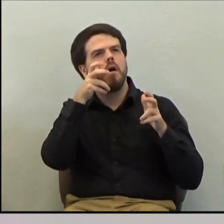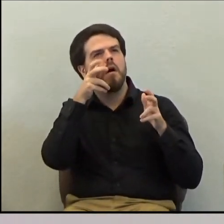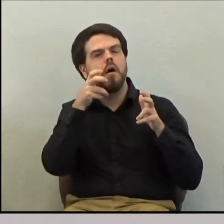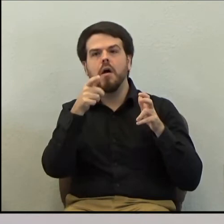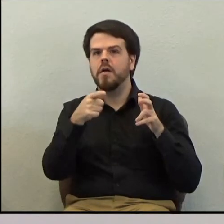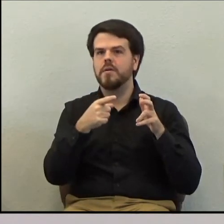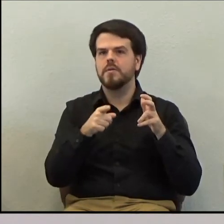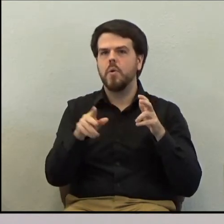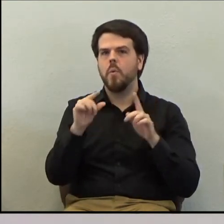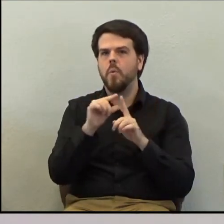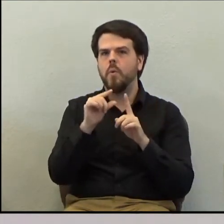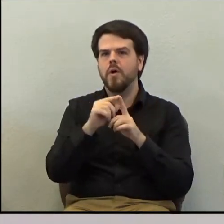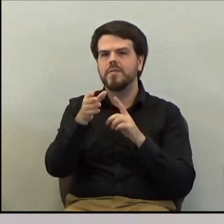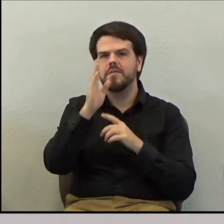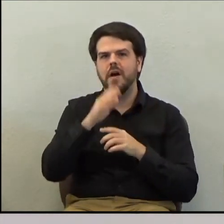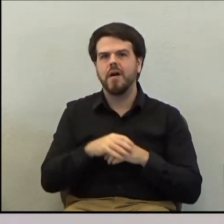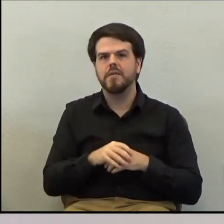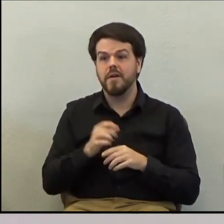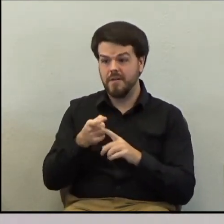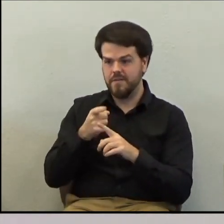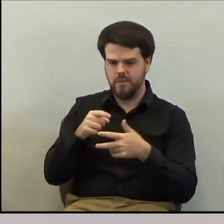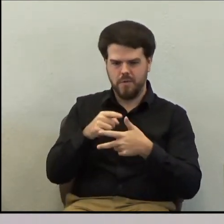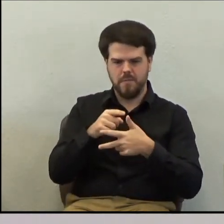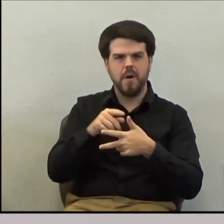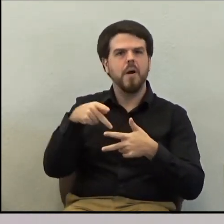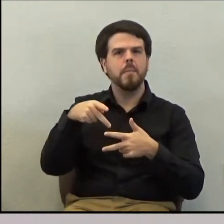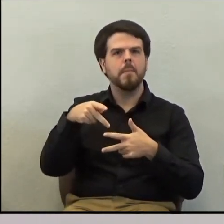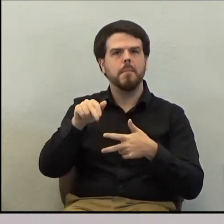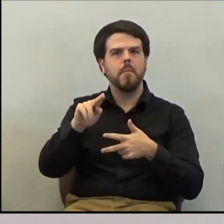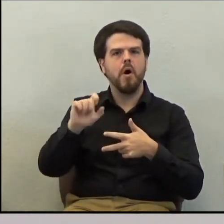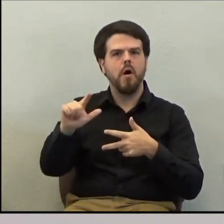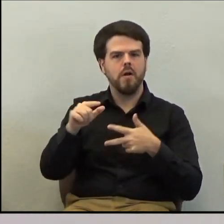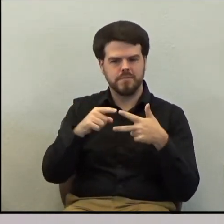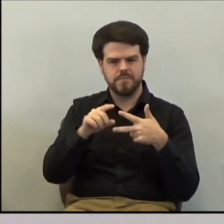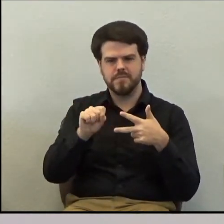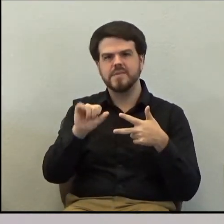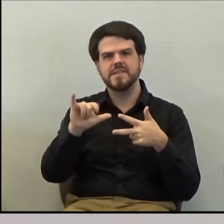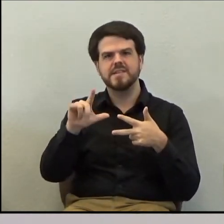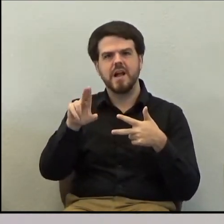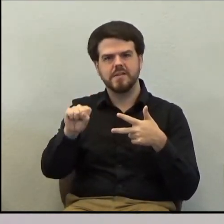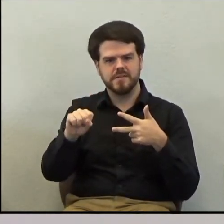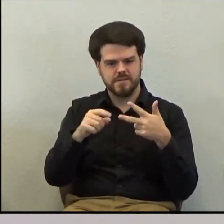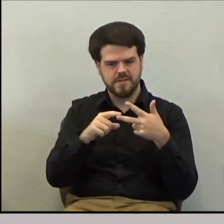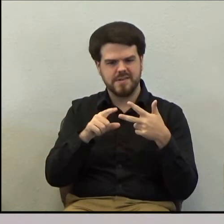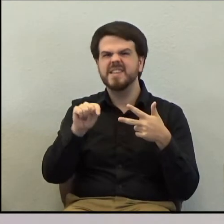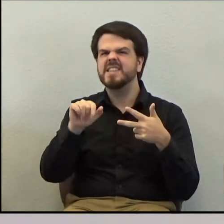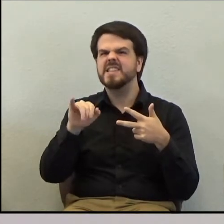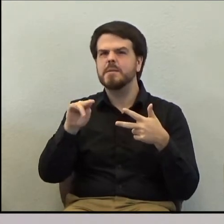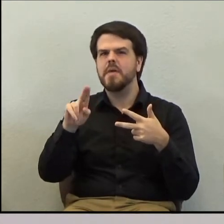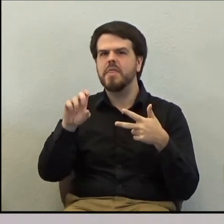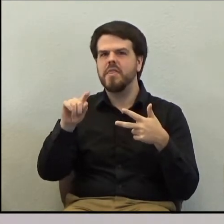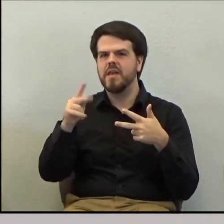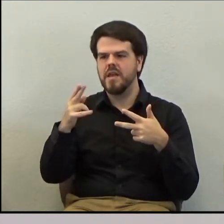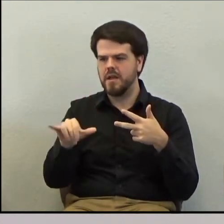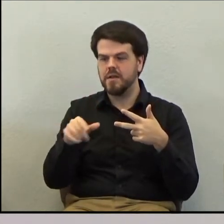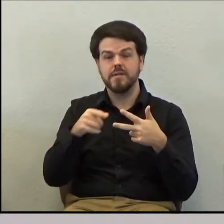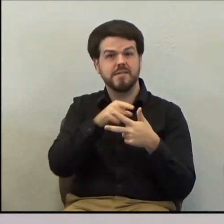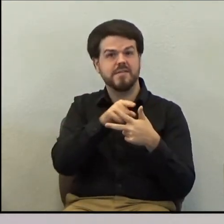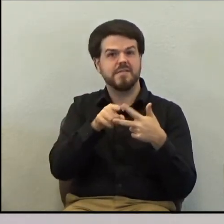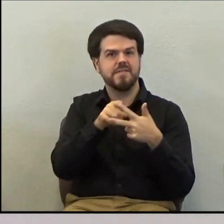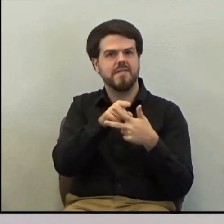us, Paul, Silas, and Timothy. Paul the apostle, Silas, and Timothy, two men approved by the apostles to preach and